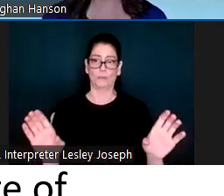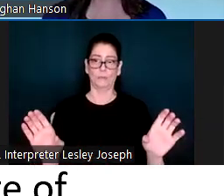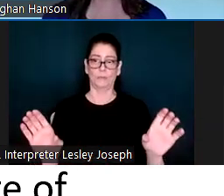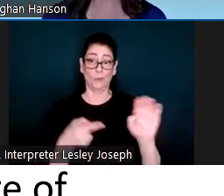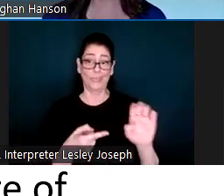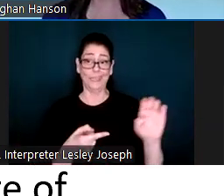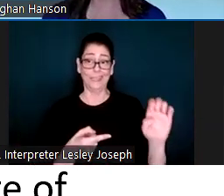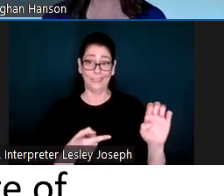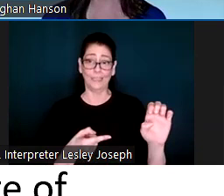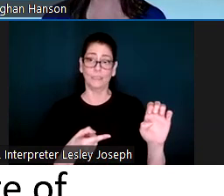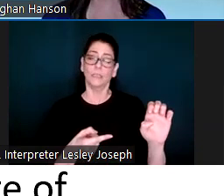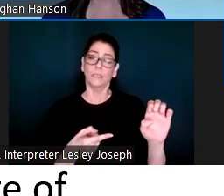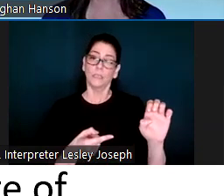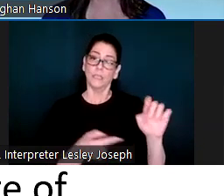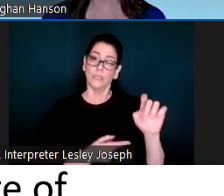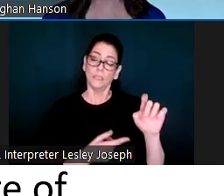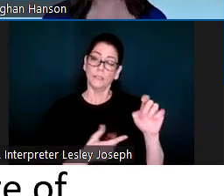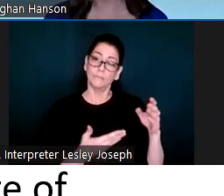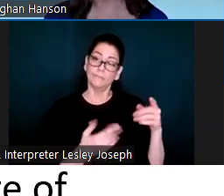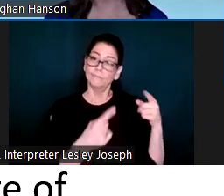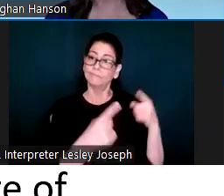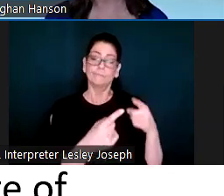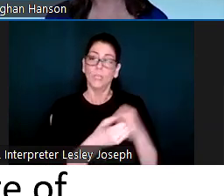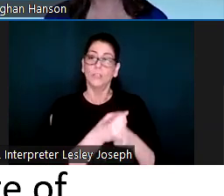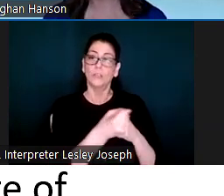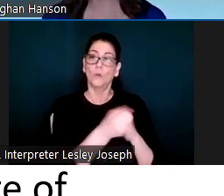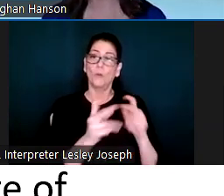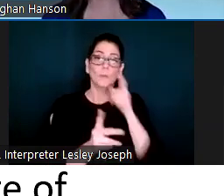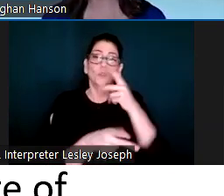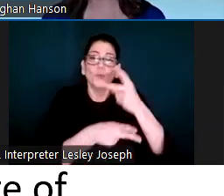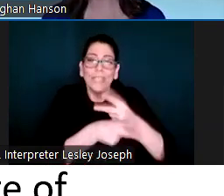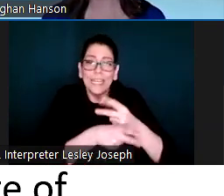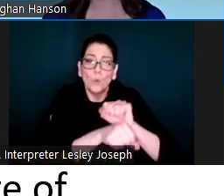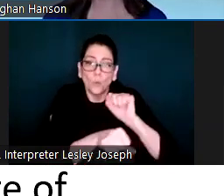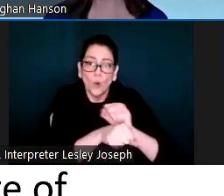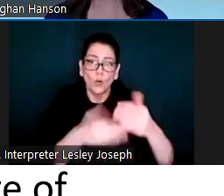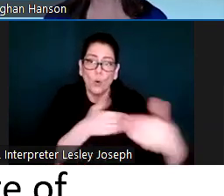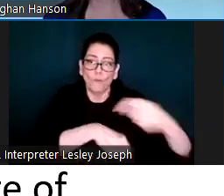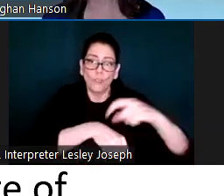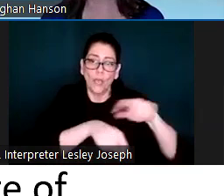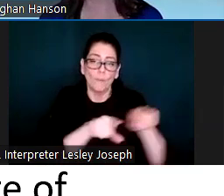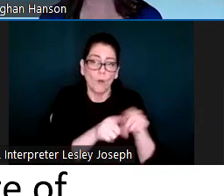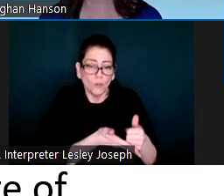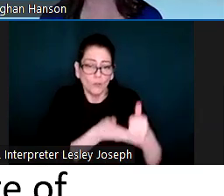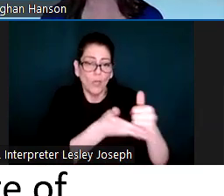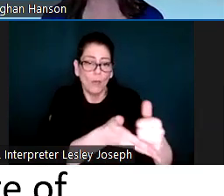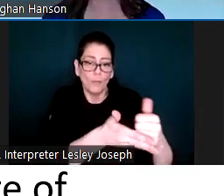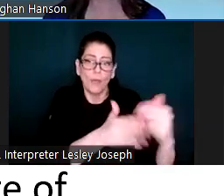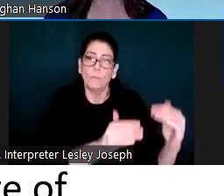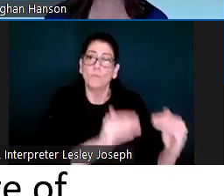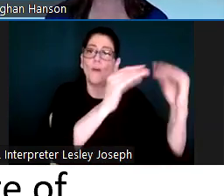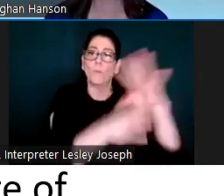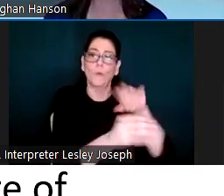is intended to support people as to retain their employment over time and to help them advance in their careers. So while they